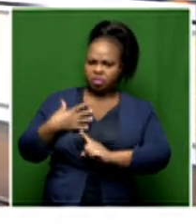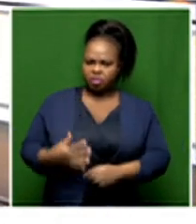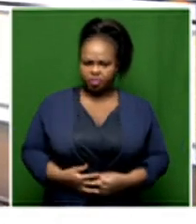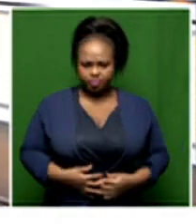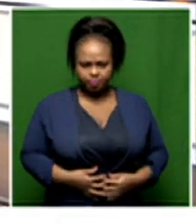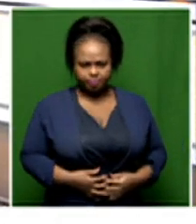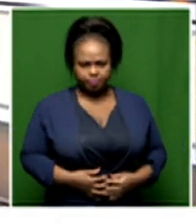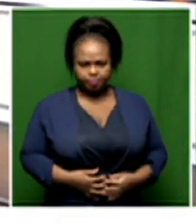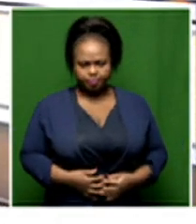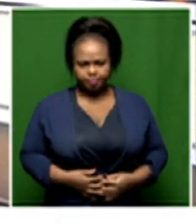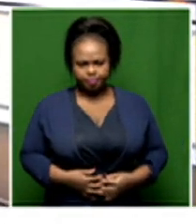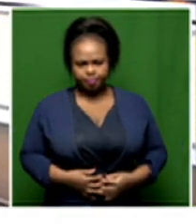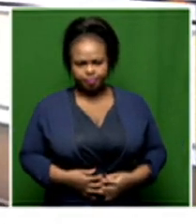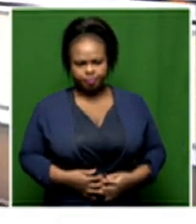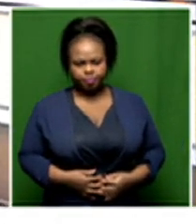Well, I think